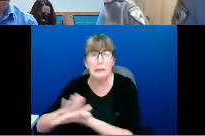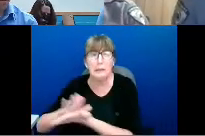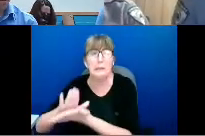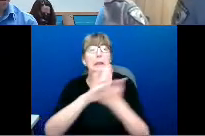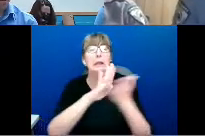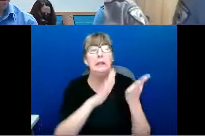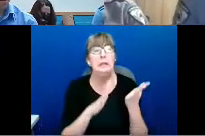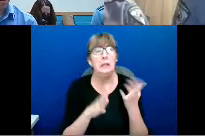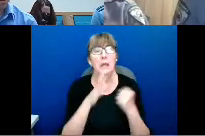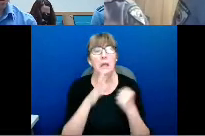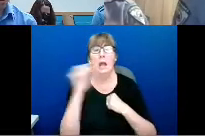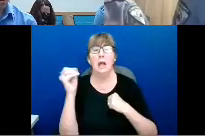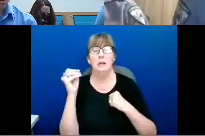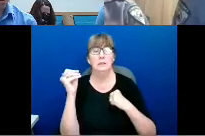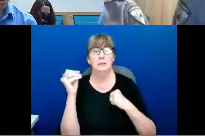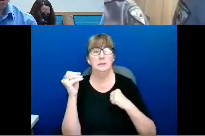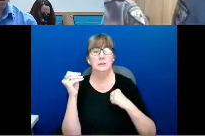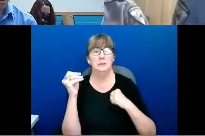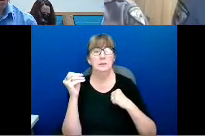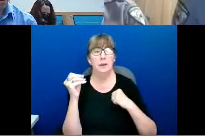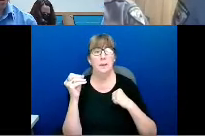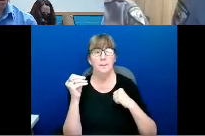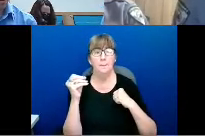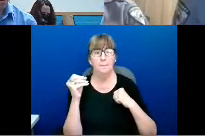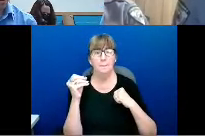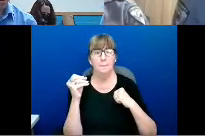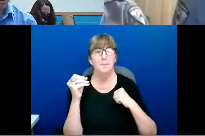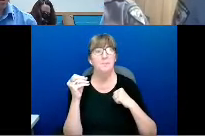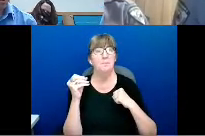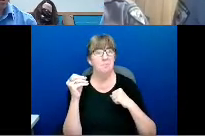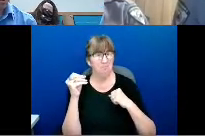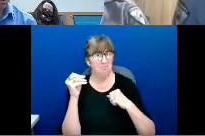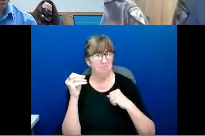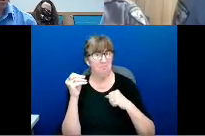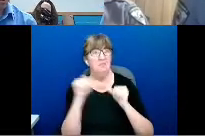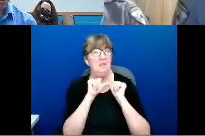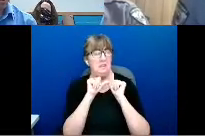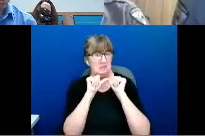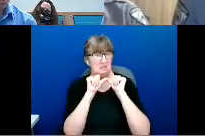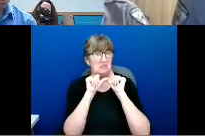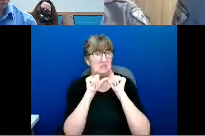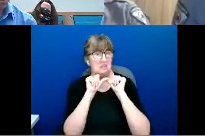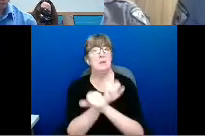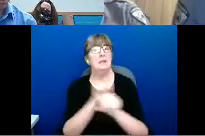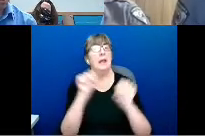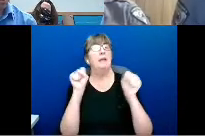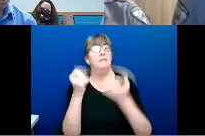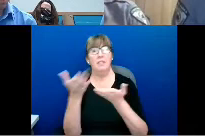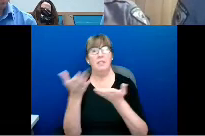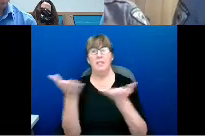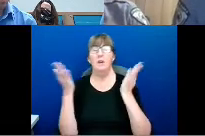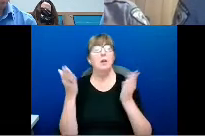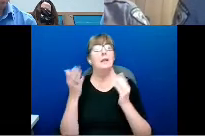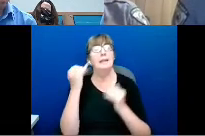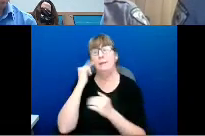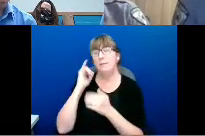keeping it a safe place to be is having your community behind